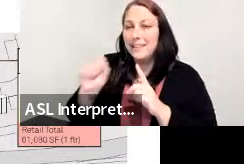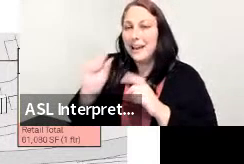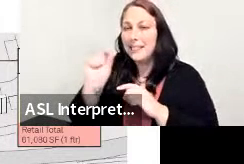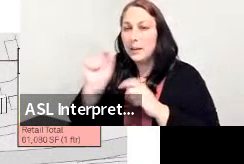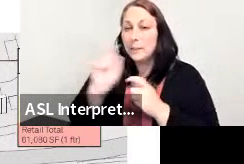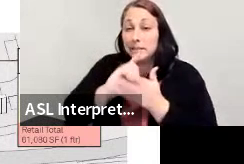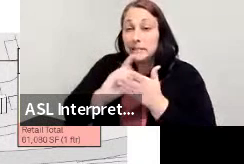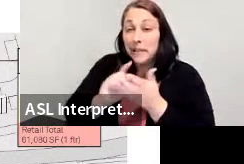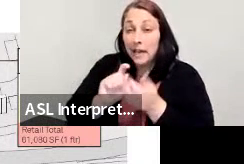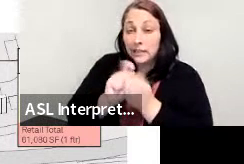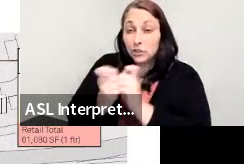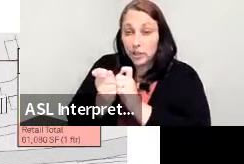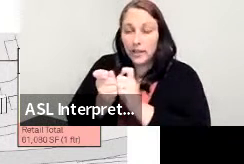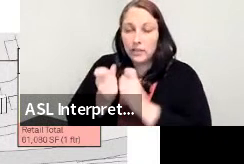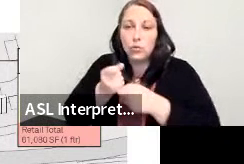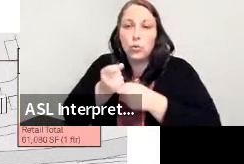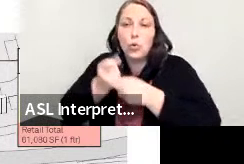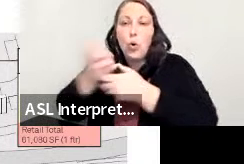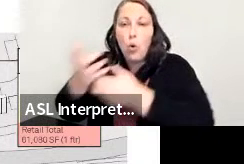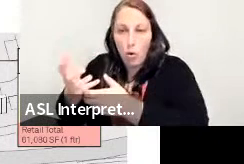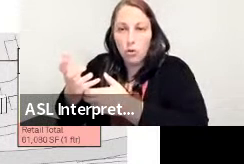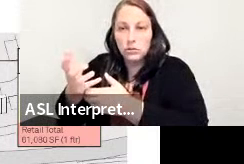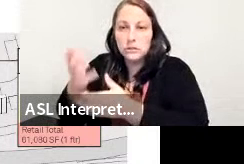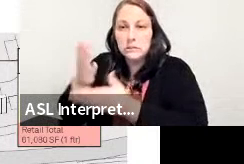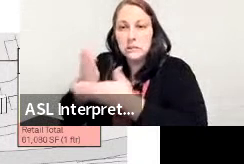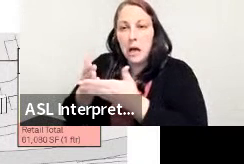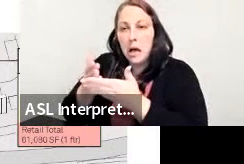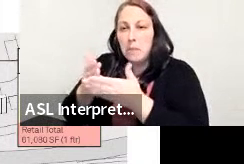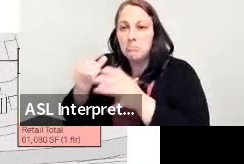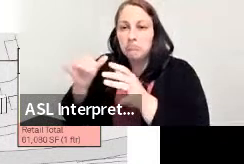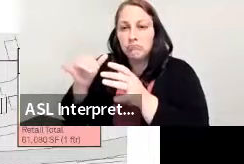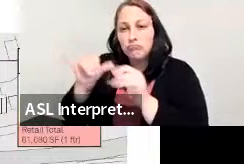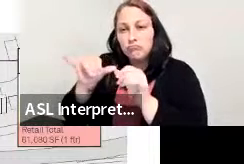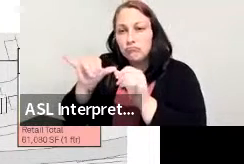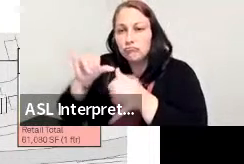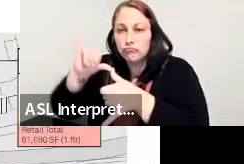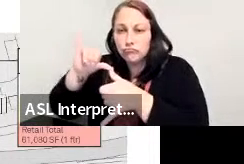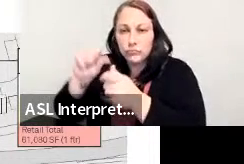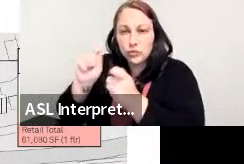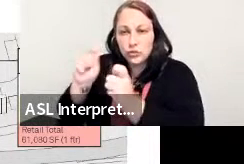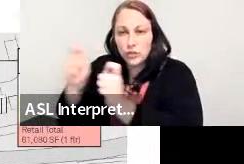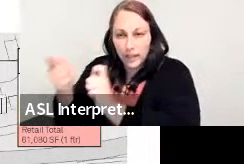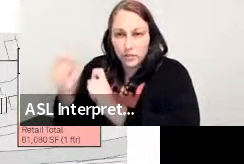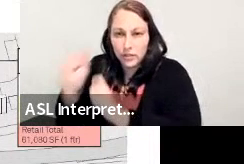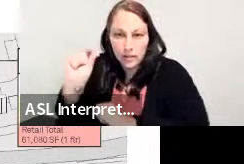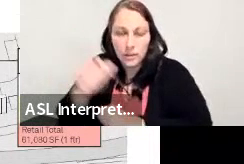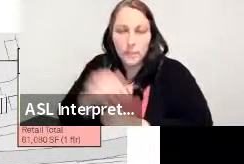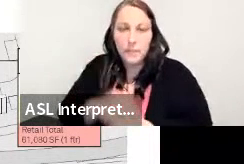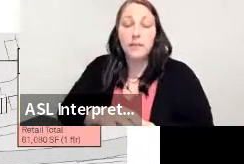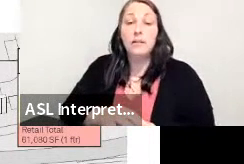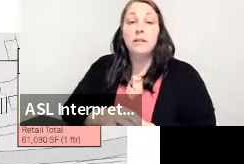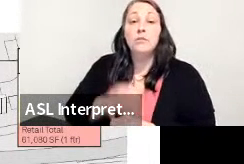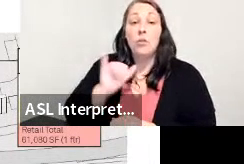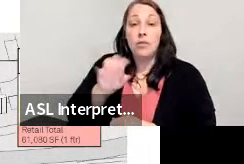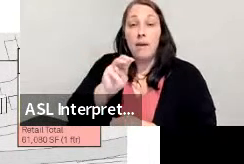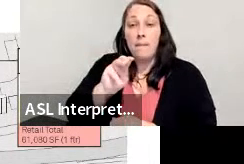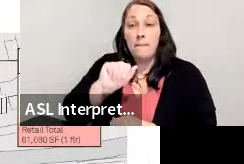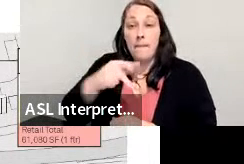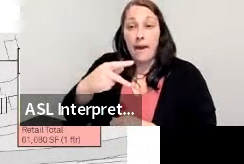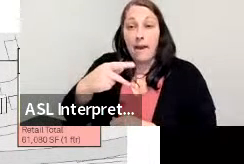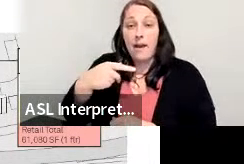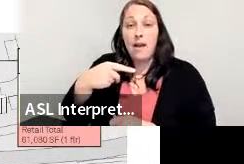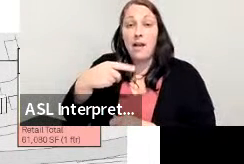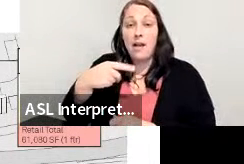this, it's mostly design refinement and trying to, as we got into it, looking at this massing and